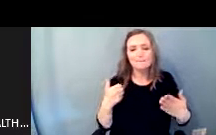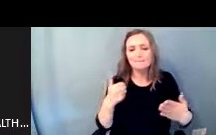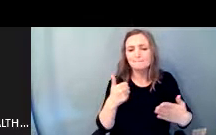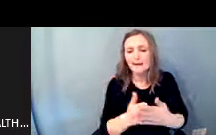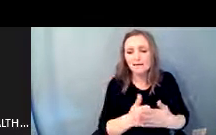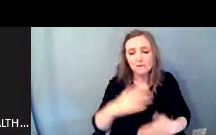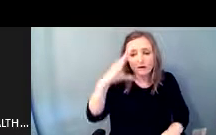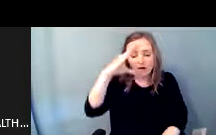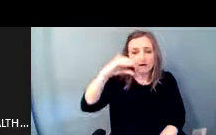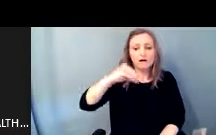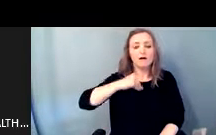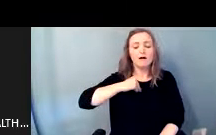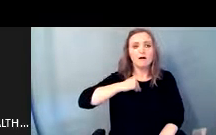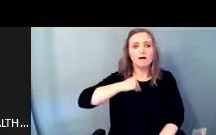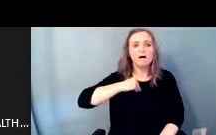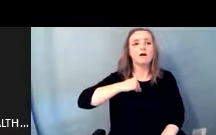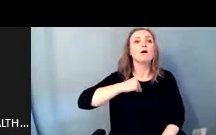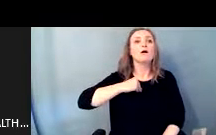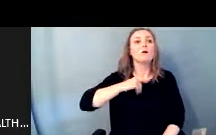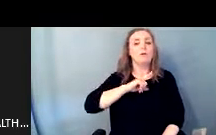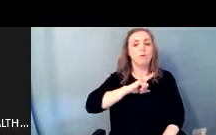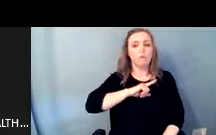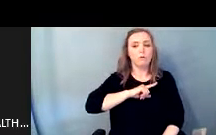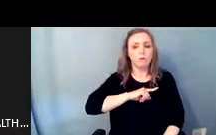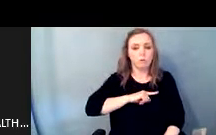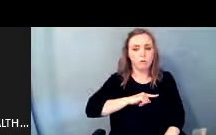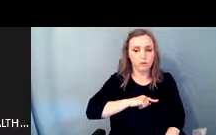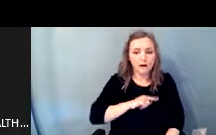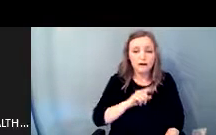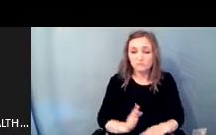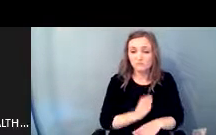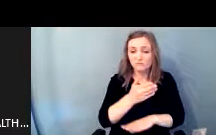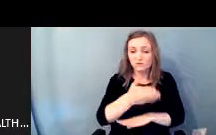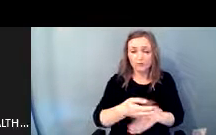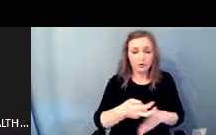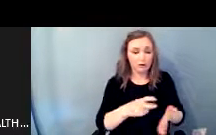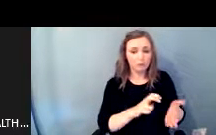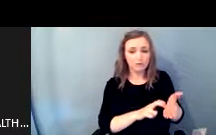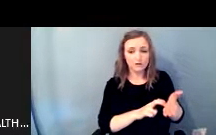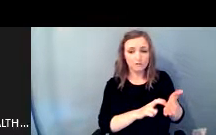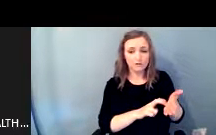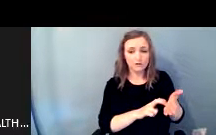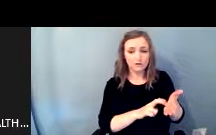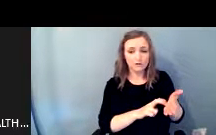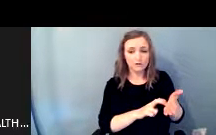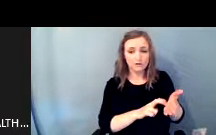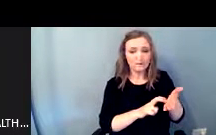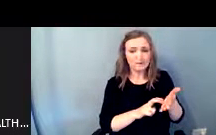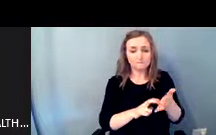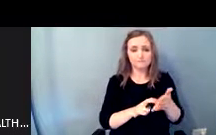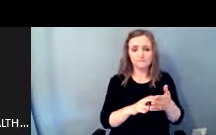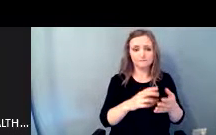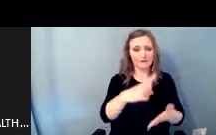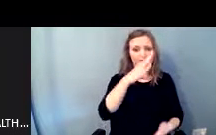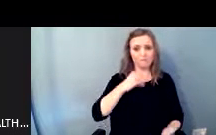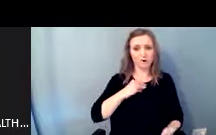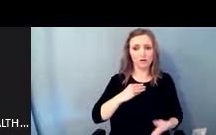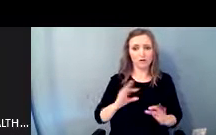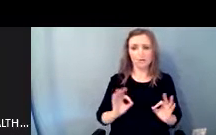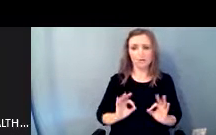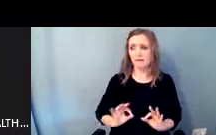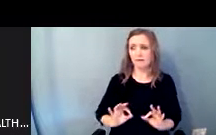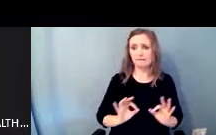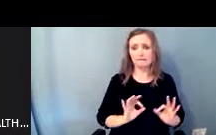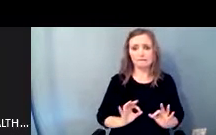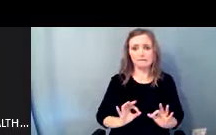they find that waiting time very, very difficult. Actually, if they're given a diagnosis of cancer and